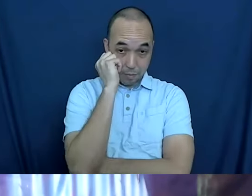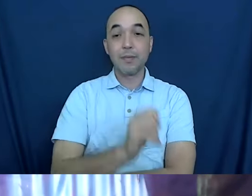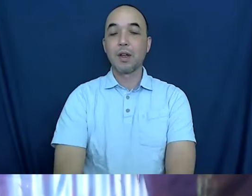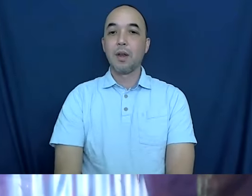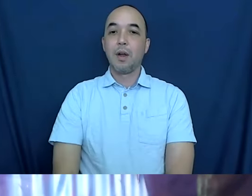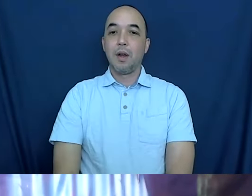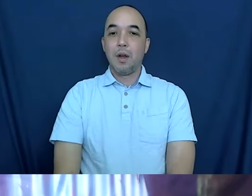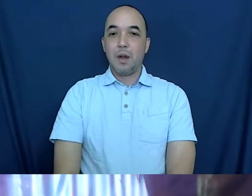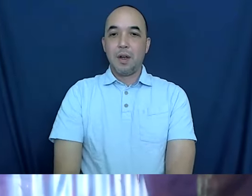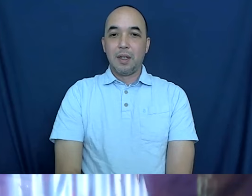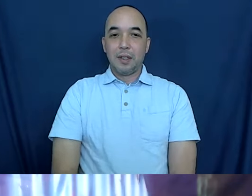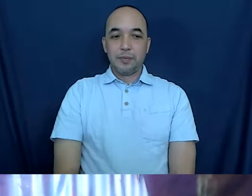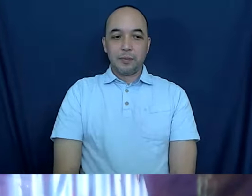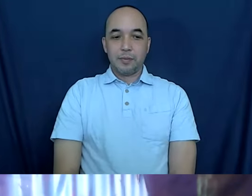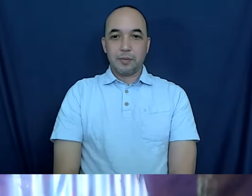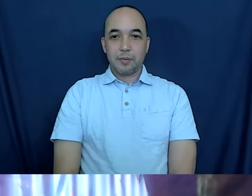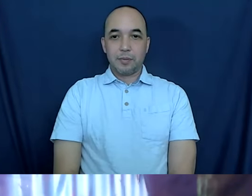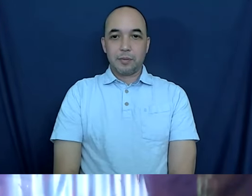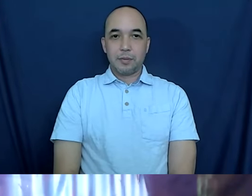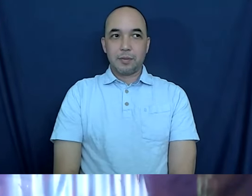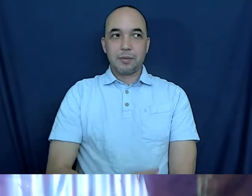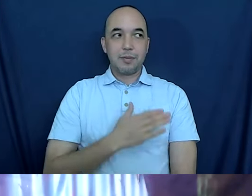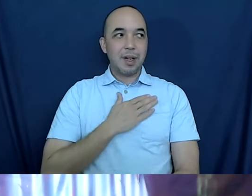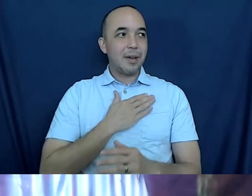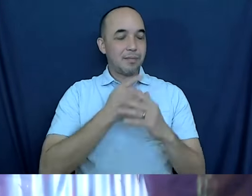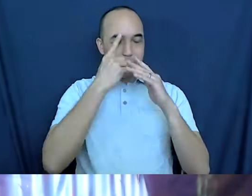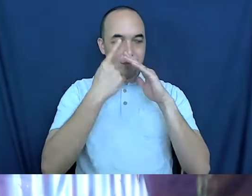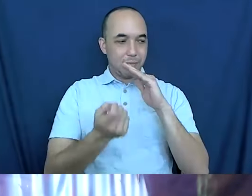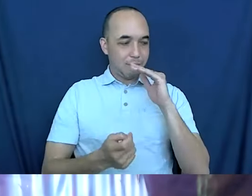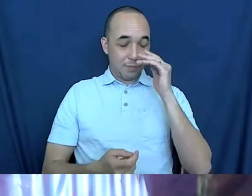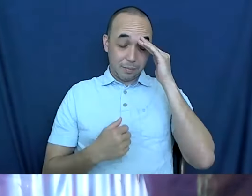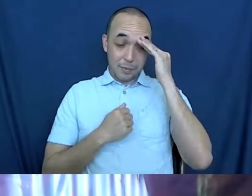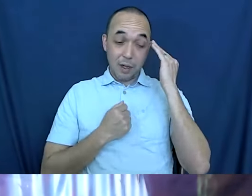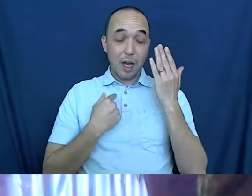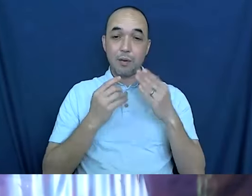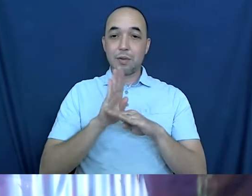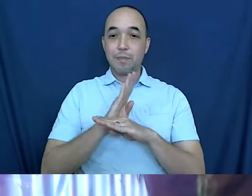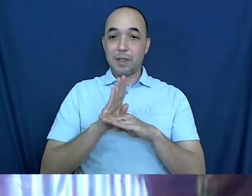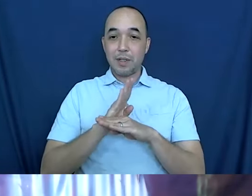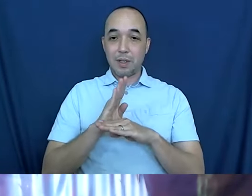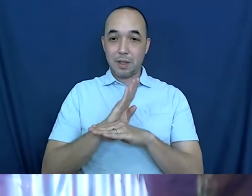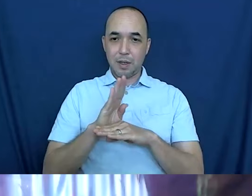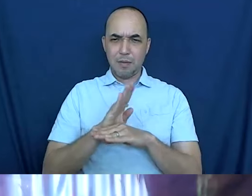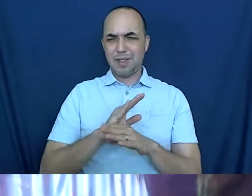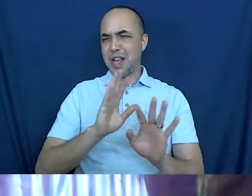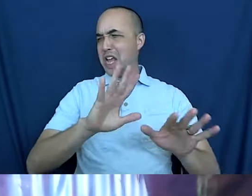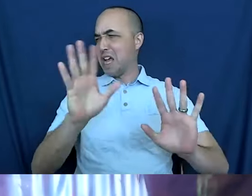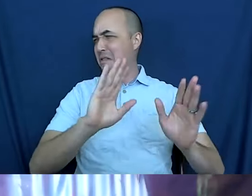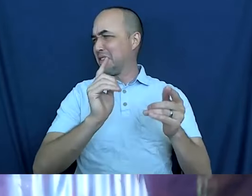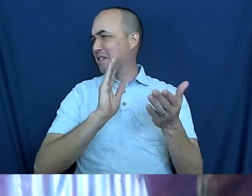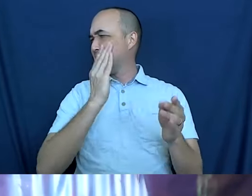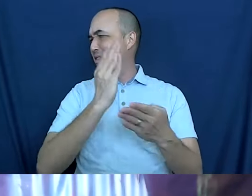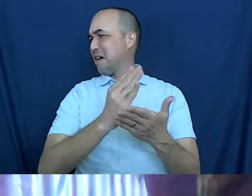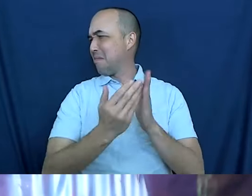It's really, I just totally lost my train of thought because that's, I was busy doing the no, stop complimenting me. I